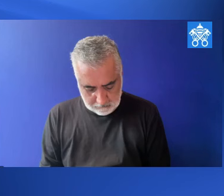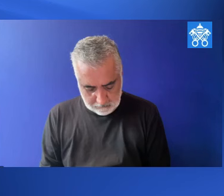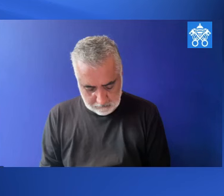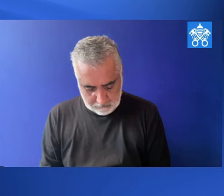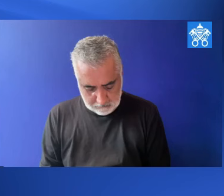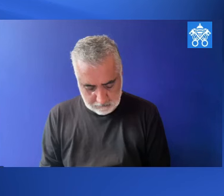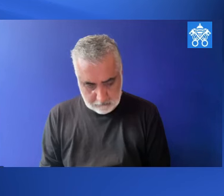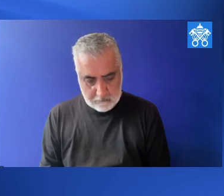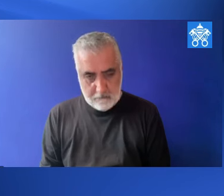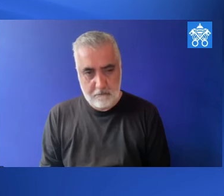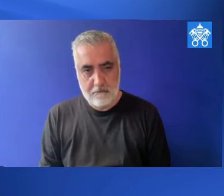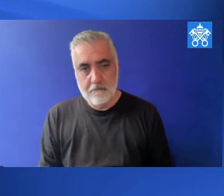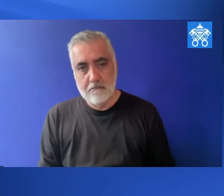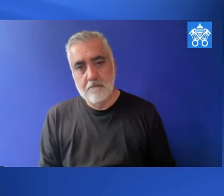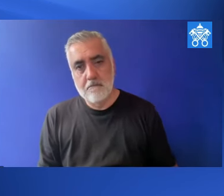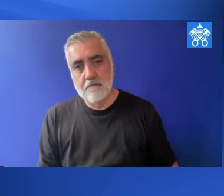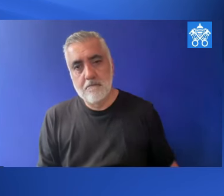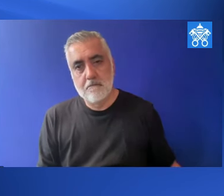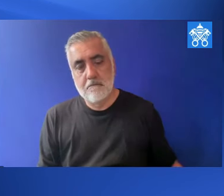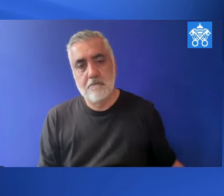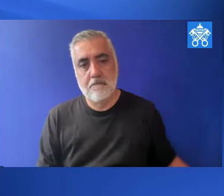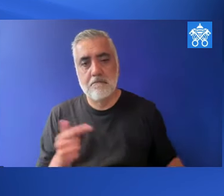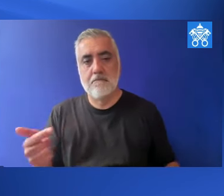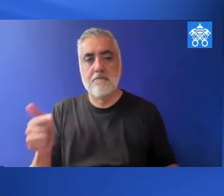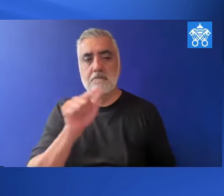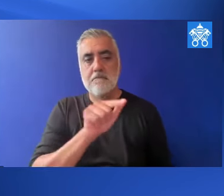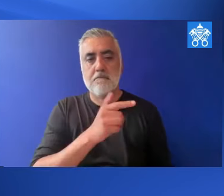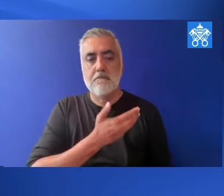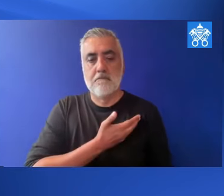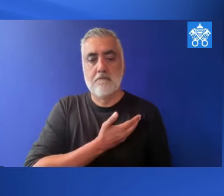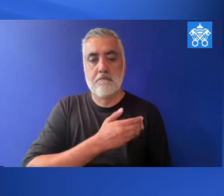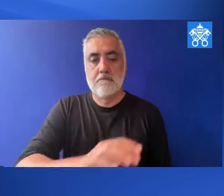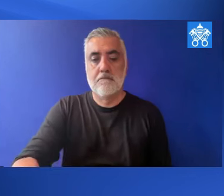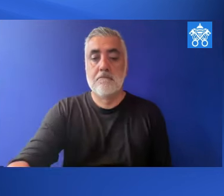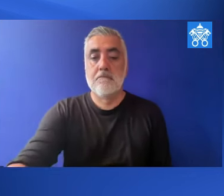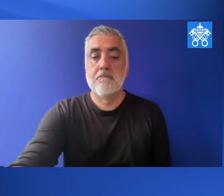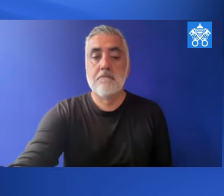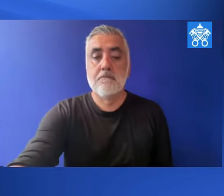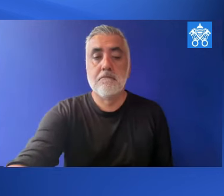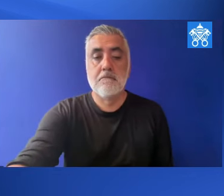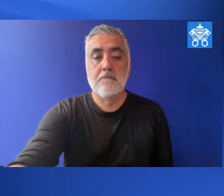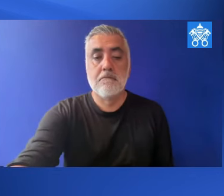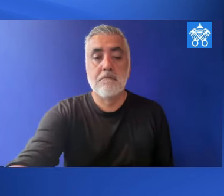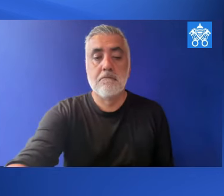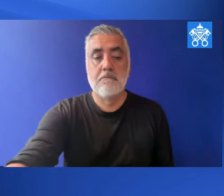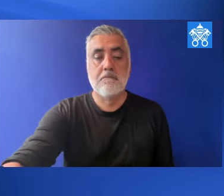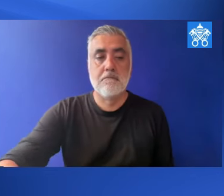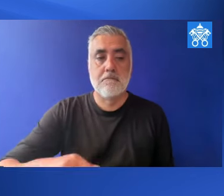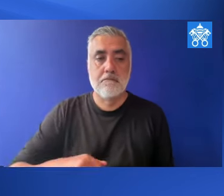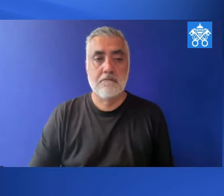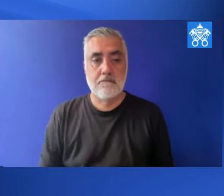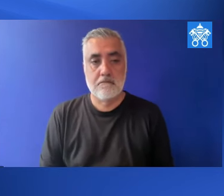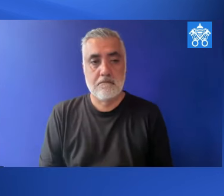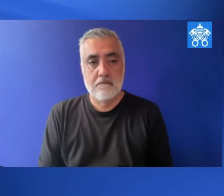Rivolgo un cordiale saluto ai pellegrini di lingua tedesca. Leggiamo e meditiamo la scrittura, chiedendo la luce dello